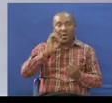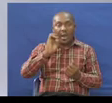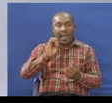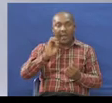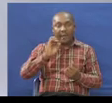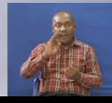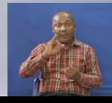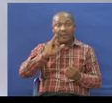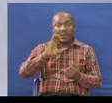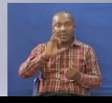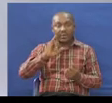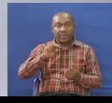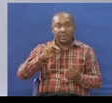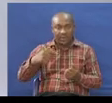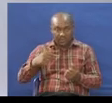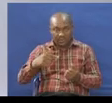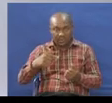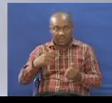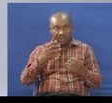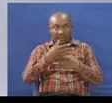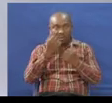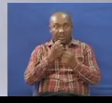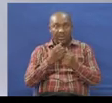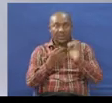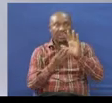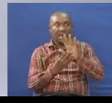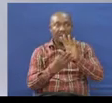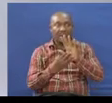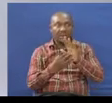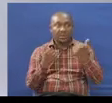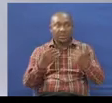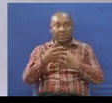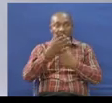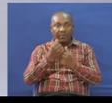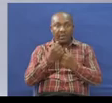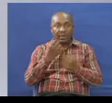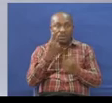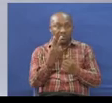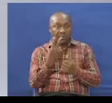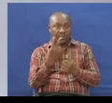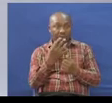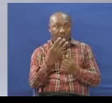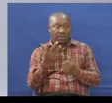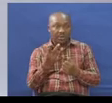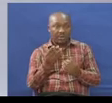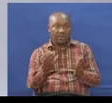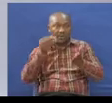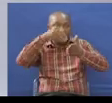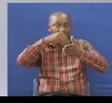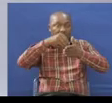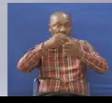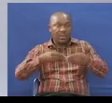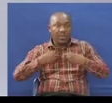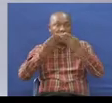middle term. Our middle term is 9x. The coefficient is what? It's 9. You need to find the two numbers. If you add them,